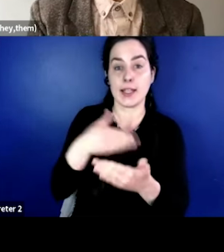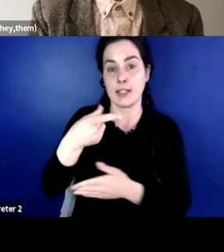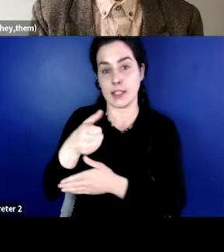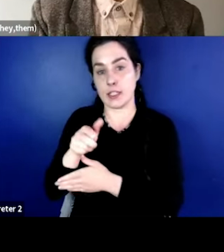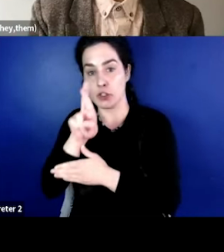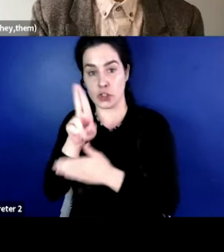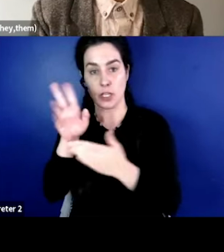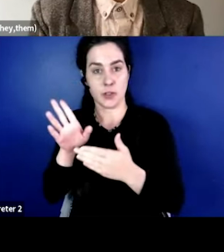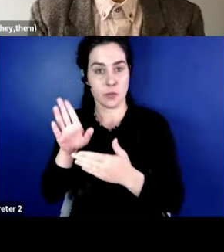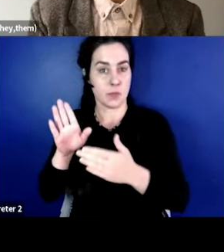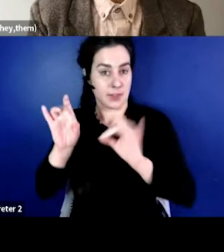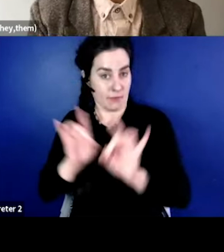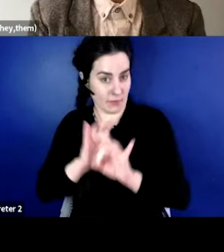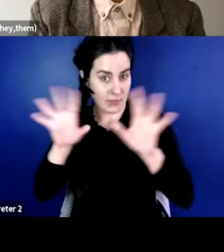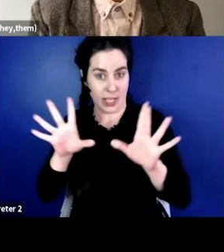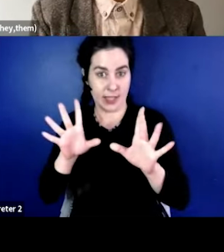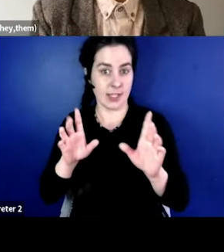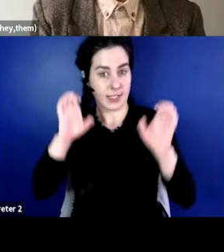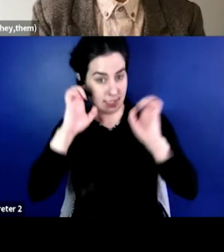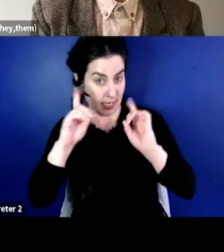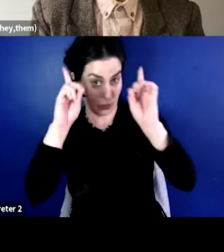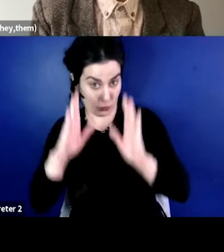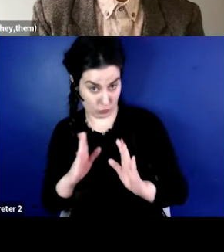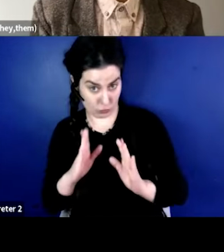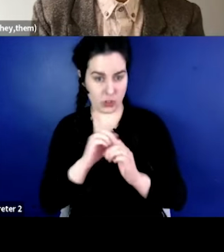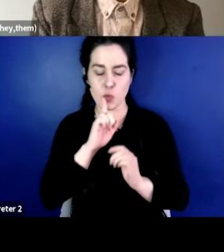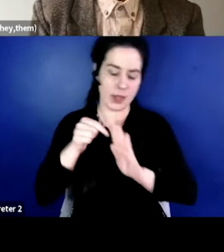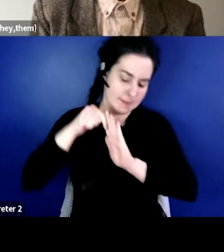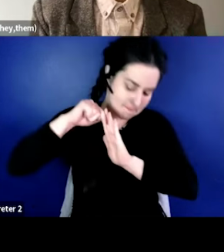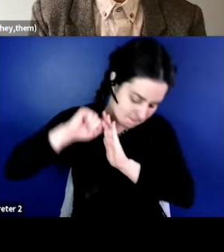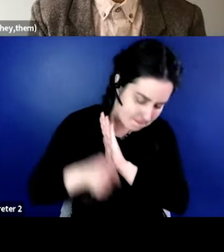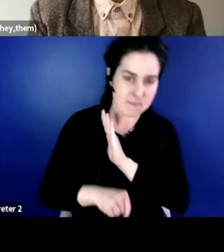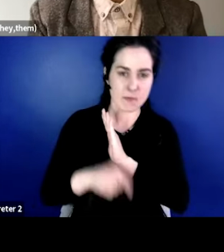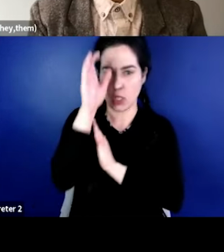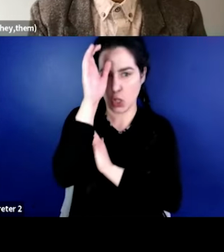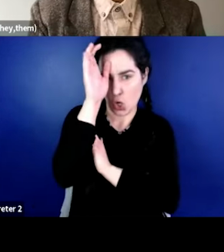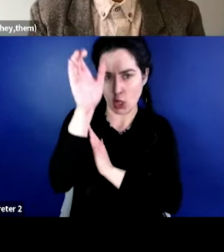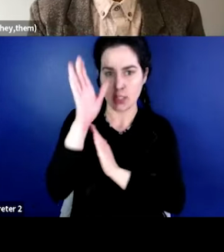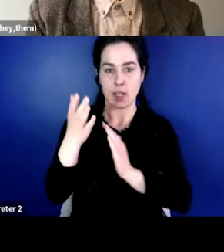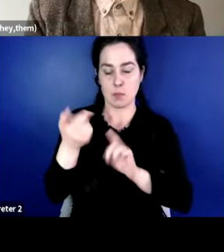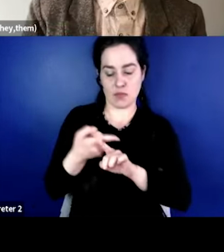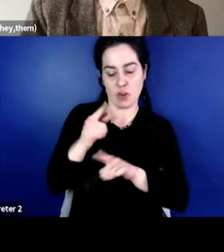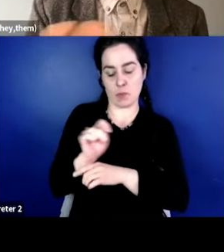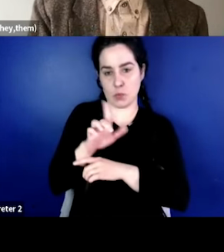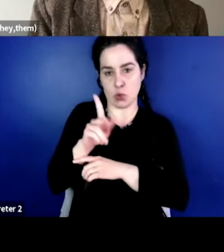and professionals to dig deep into the concepts and worksheets from the toolkit.